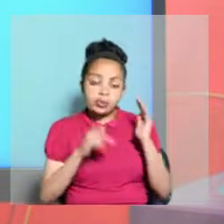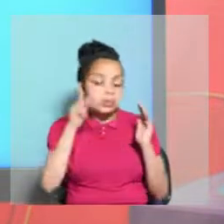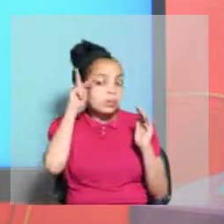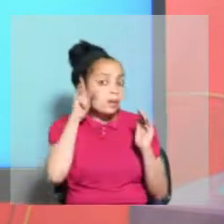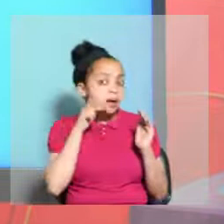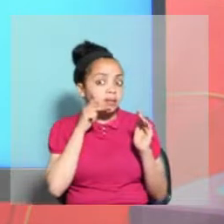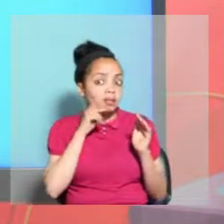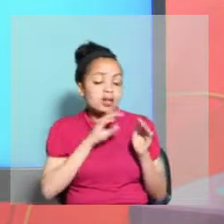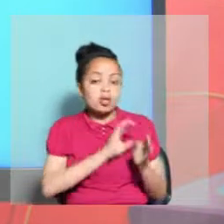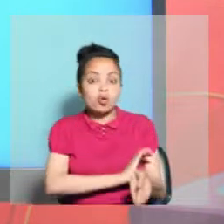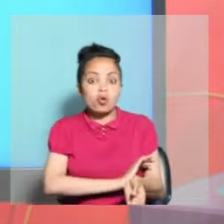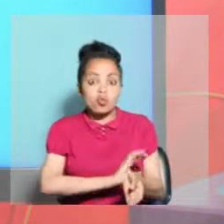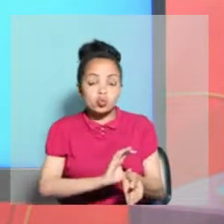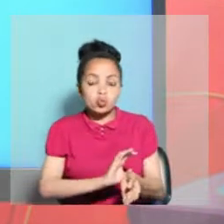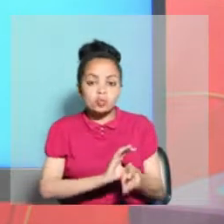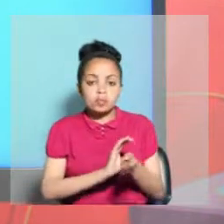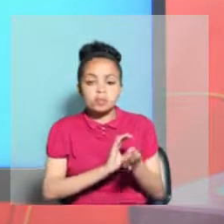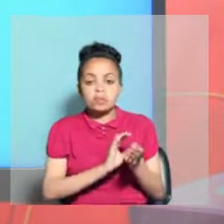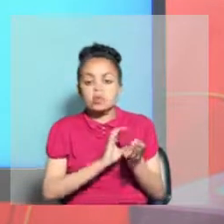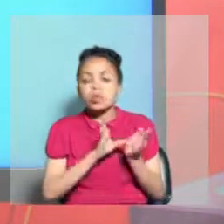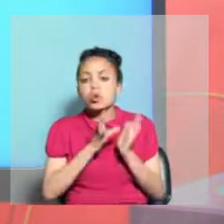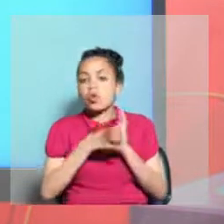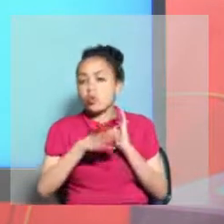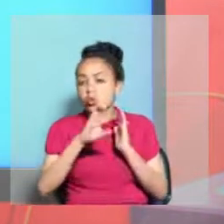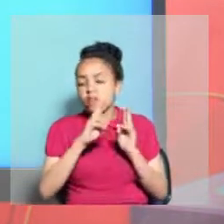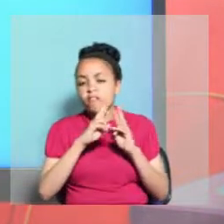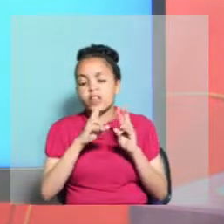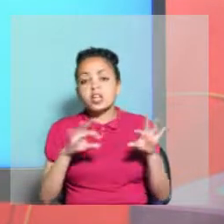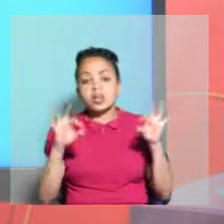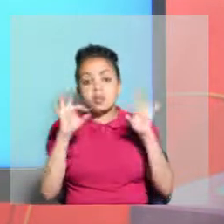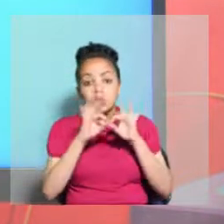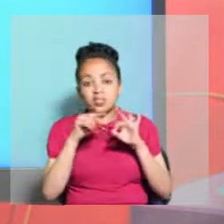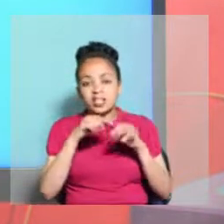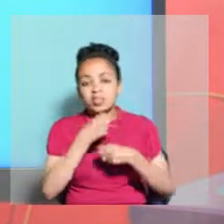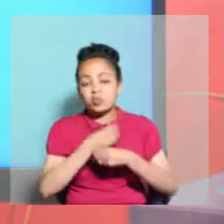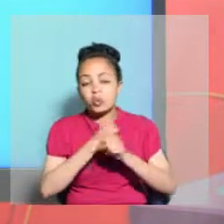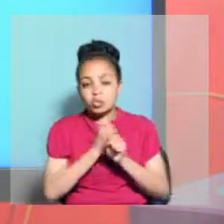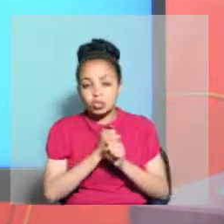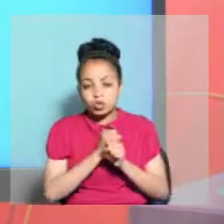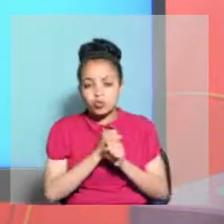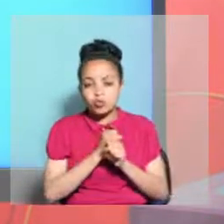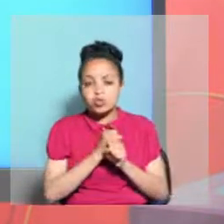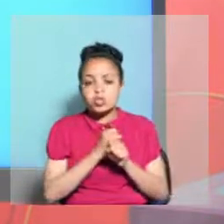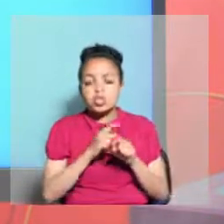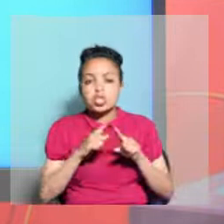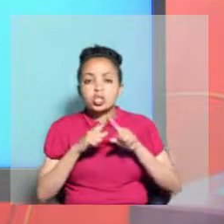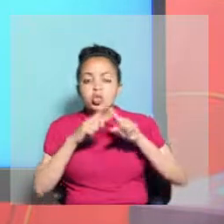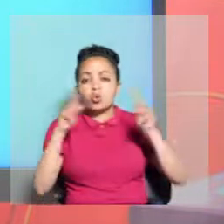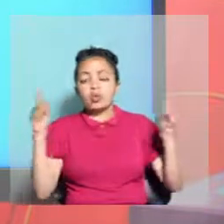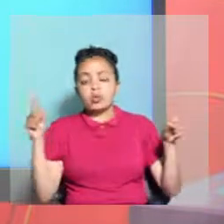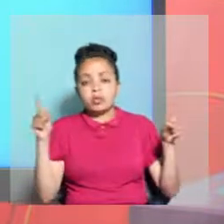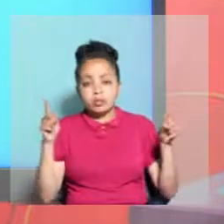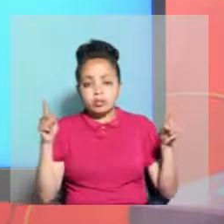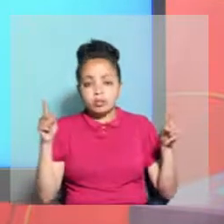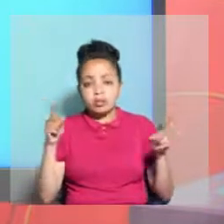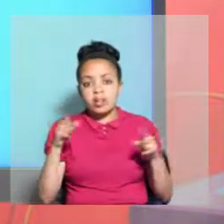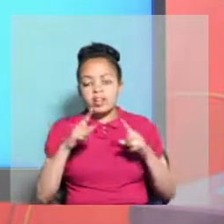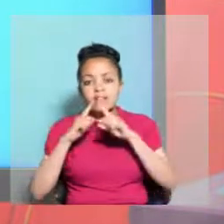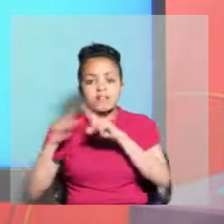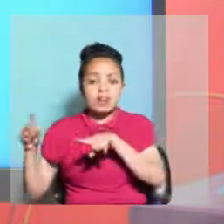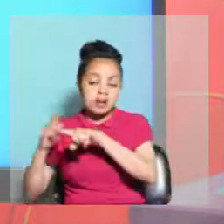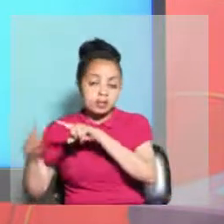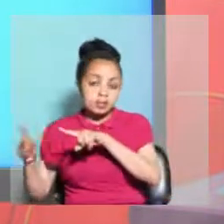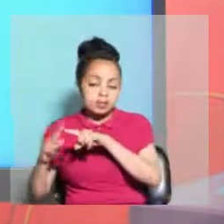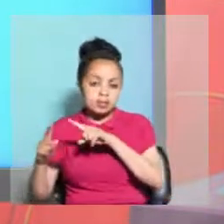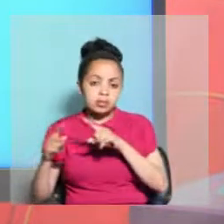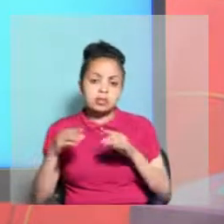parental chromosome. And this is very important in creation of unique offspring, a variable